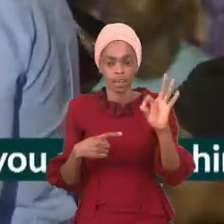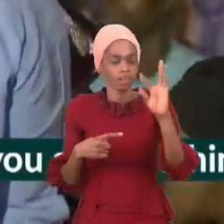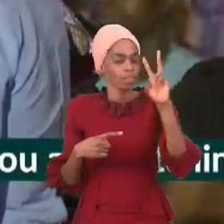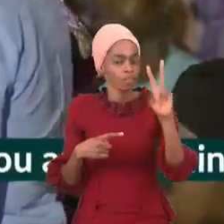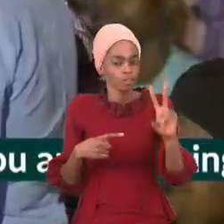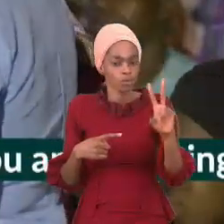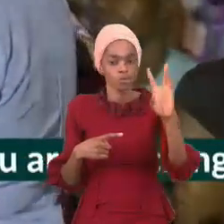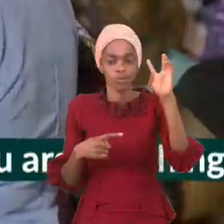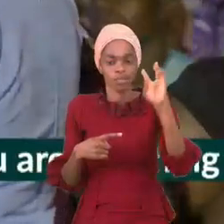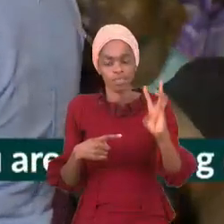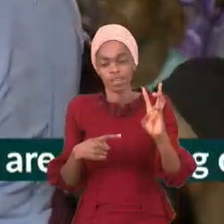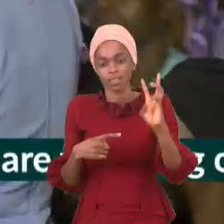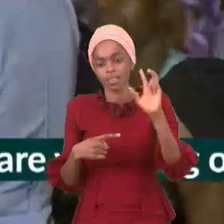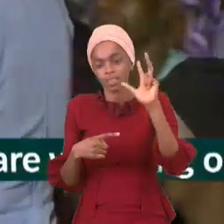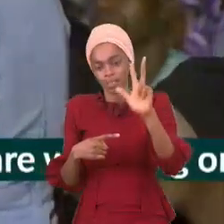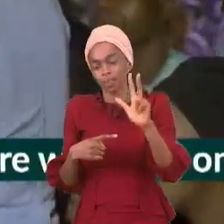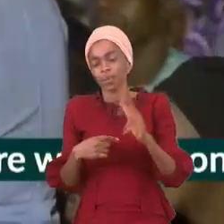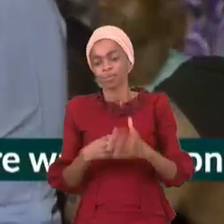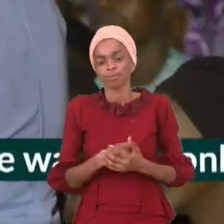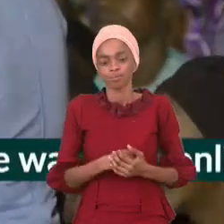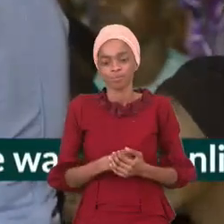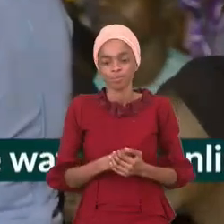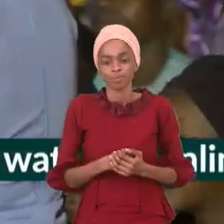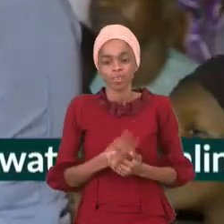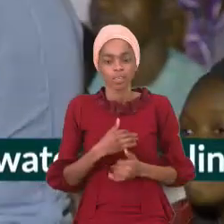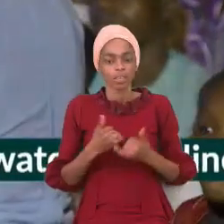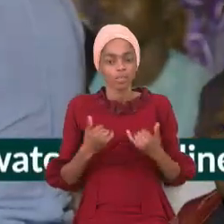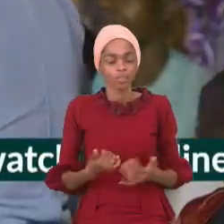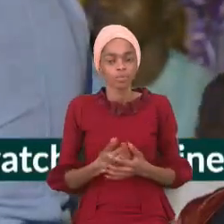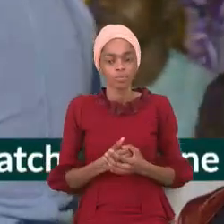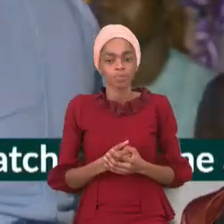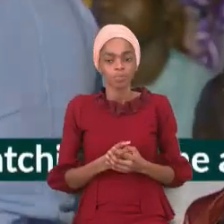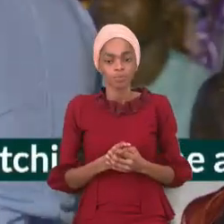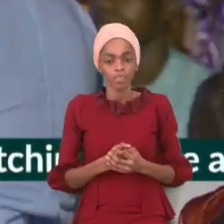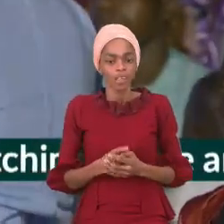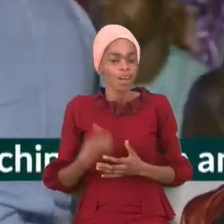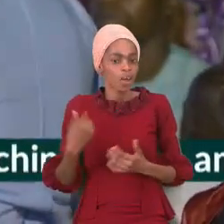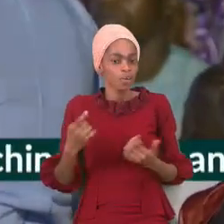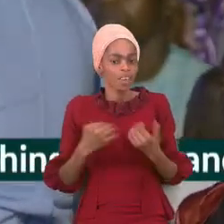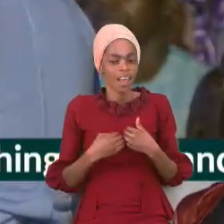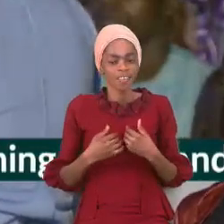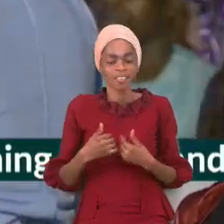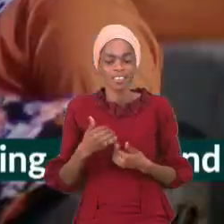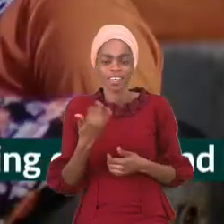+234 915 444 9263. There'll be a special meeting. We call it Lunch Hour with Jesus.